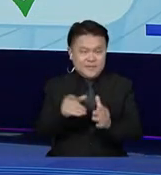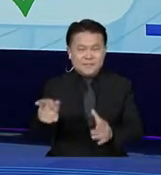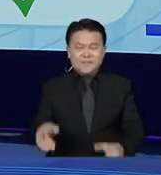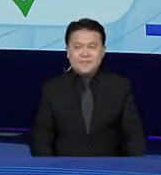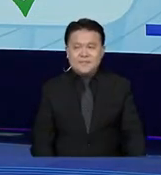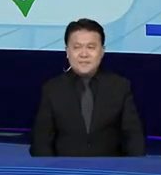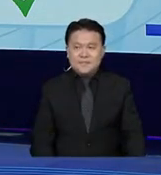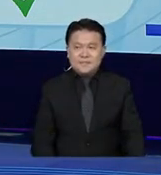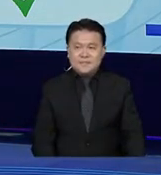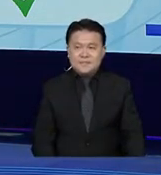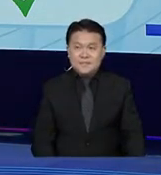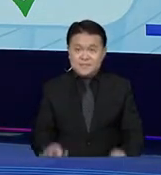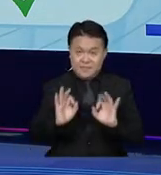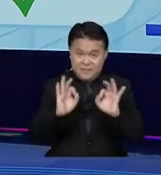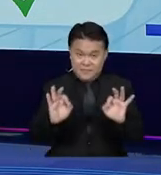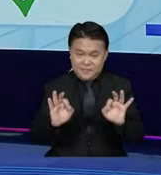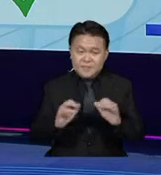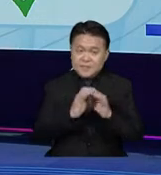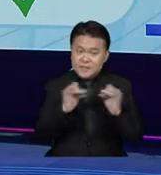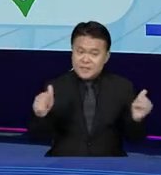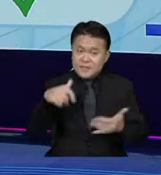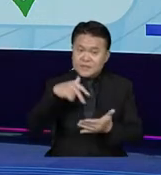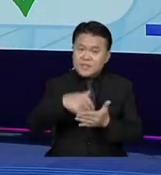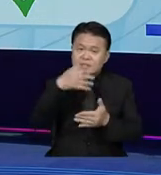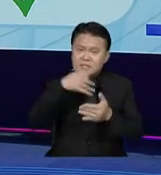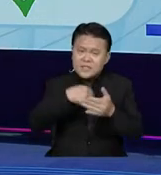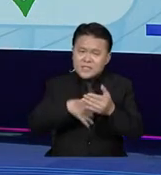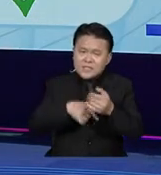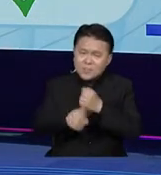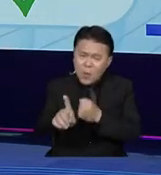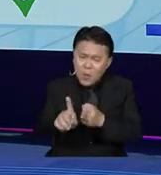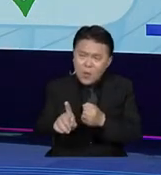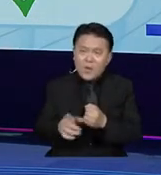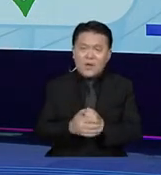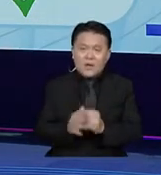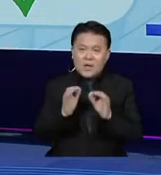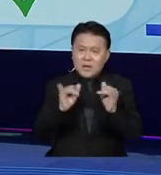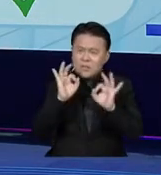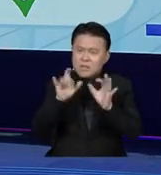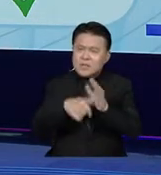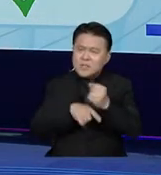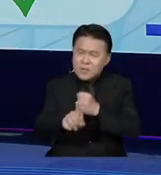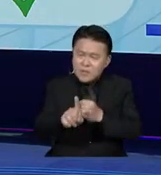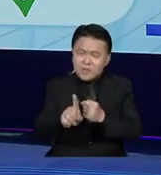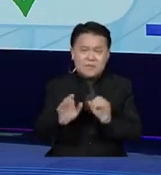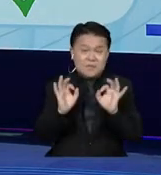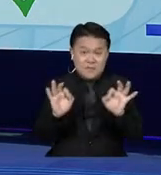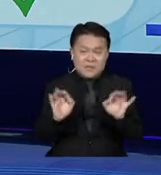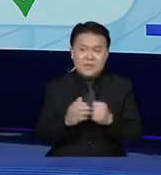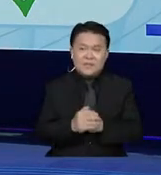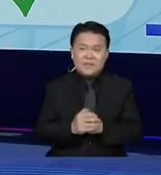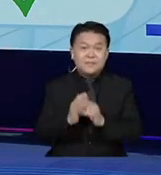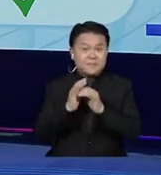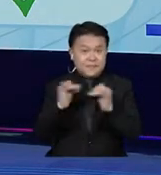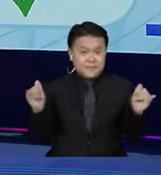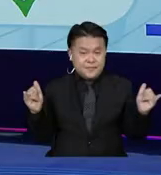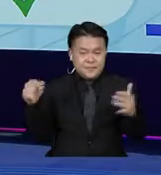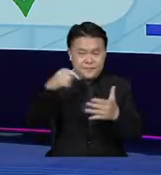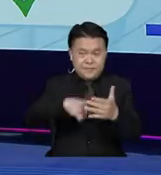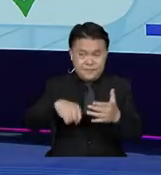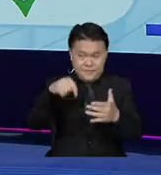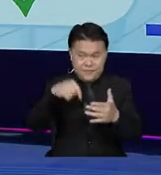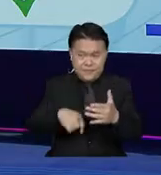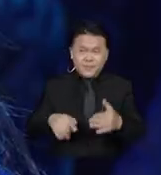What does this have anything to do with humans? We now know we were not alone on this